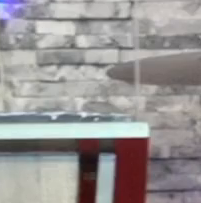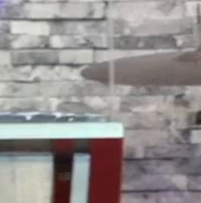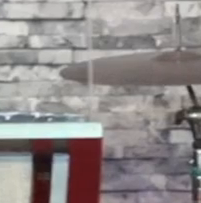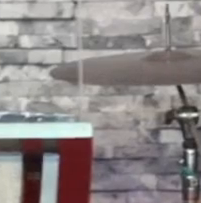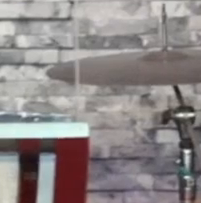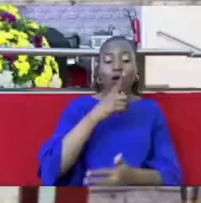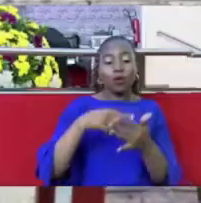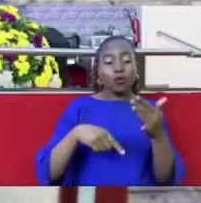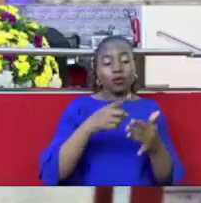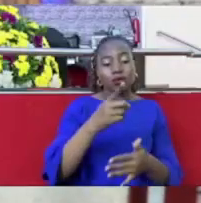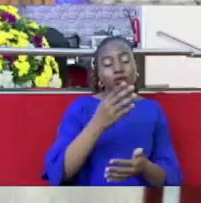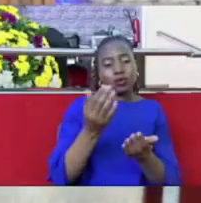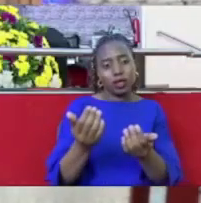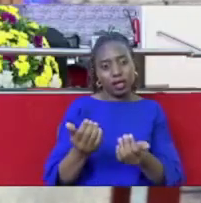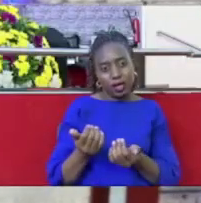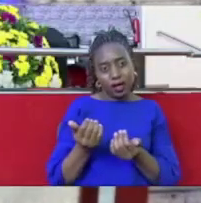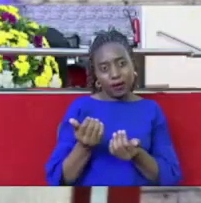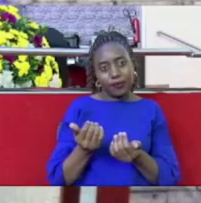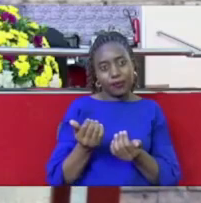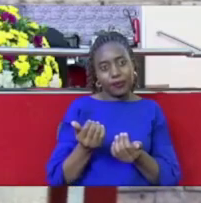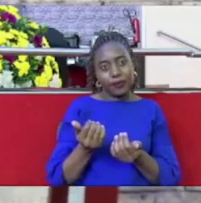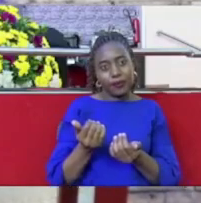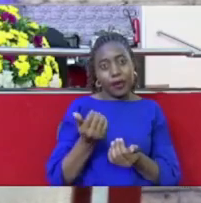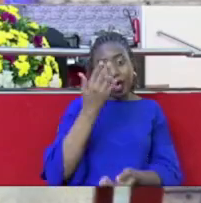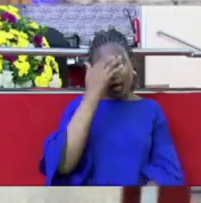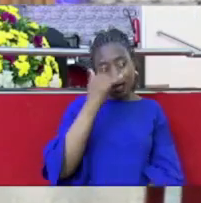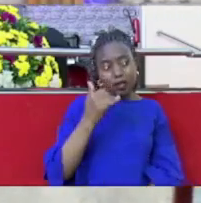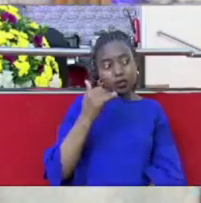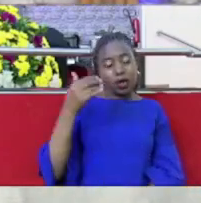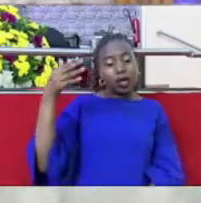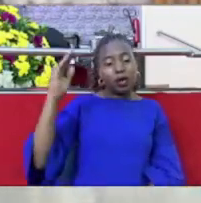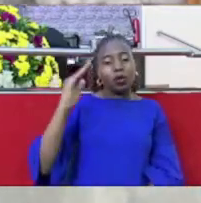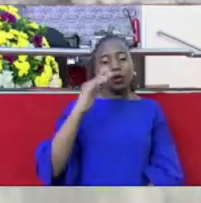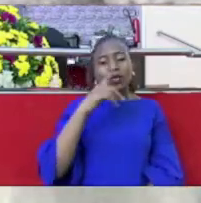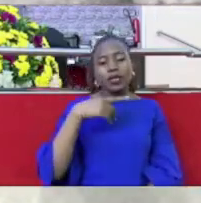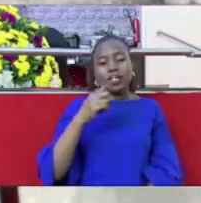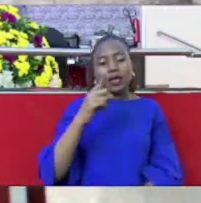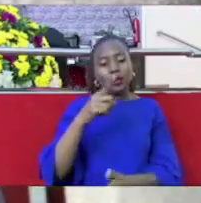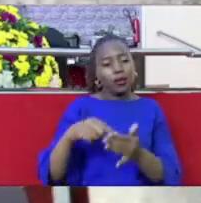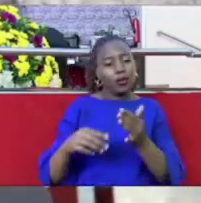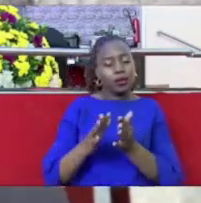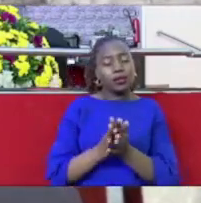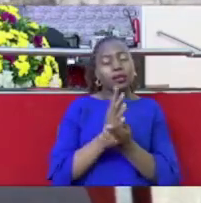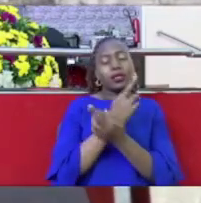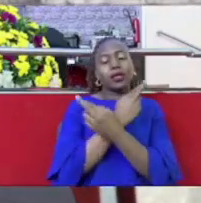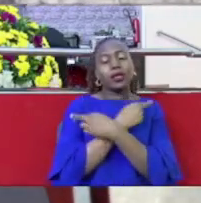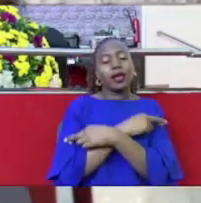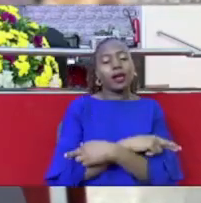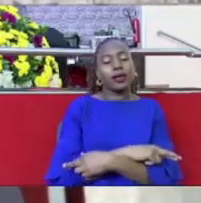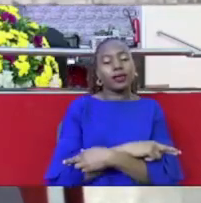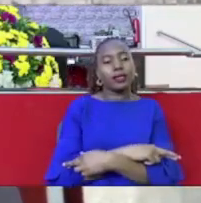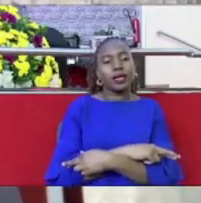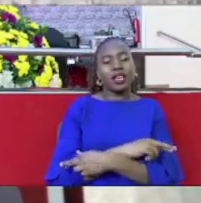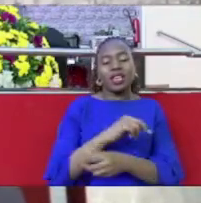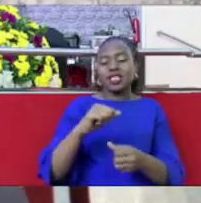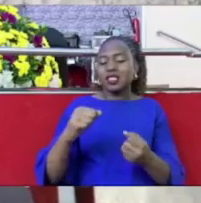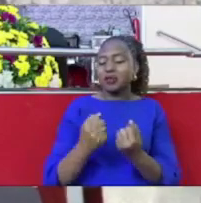But that's why God is telling you, don't relax. You cannot make it on your